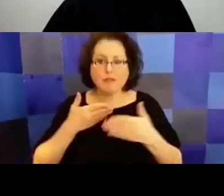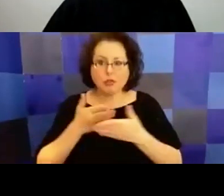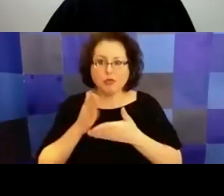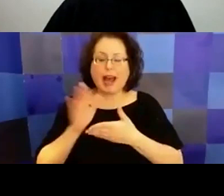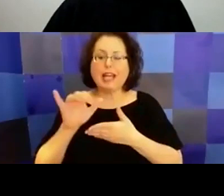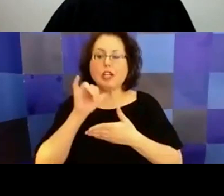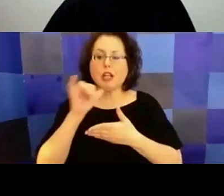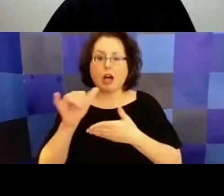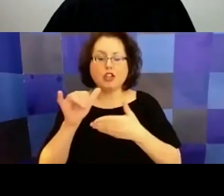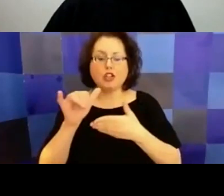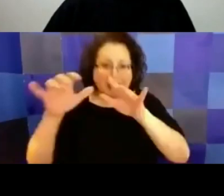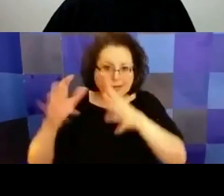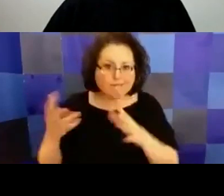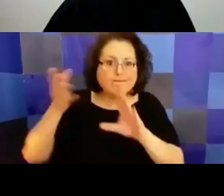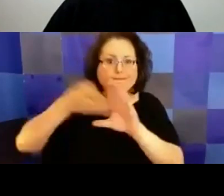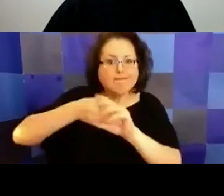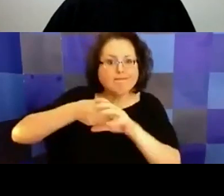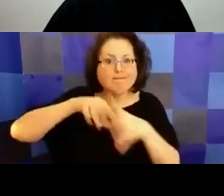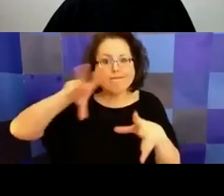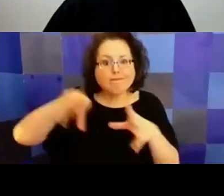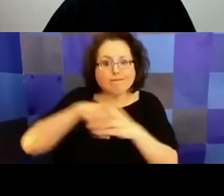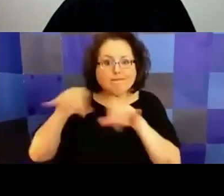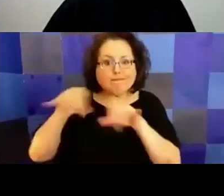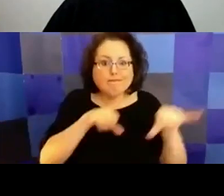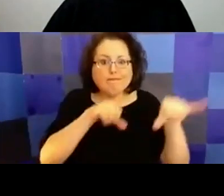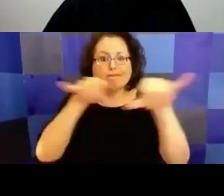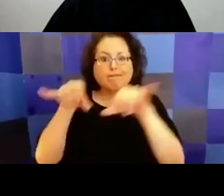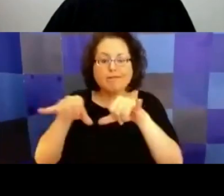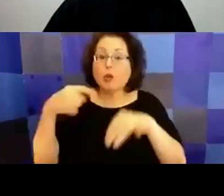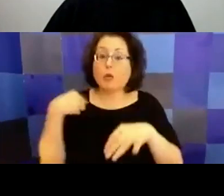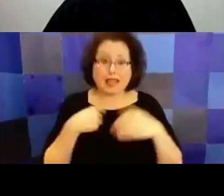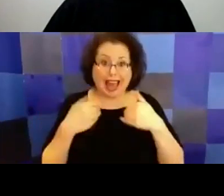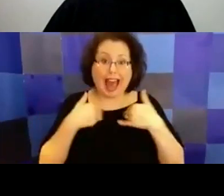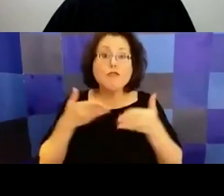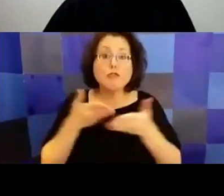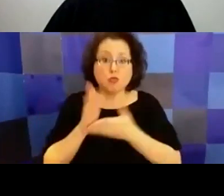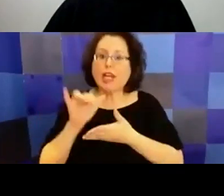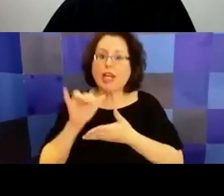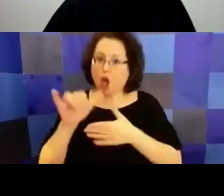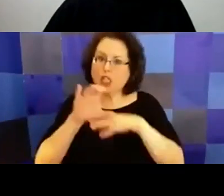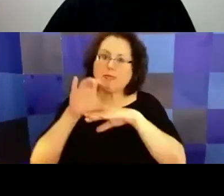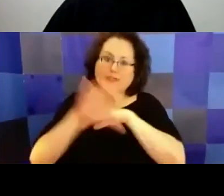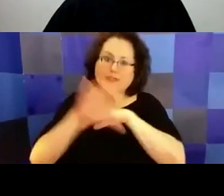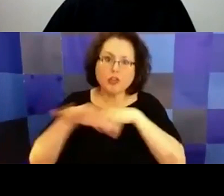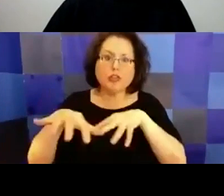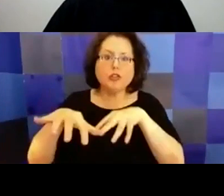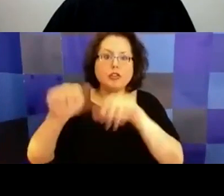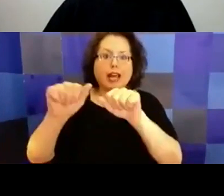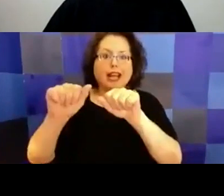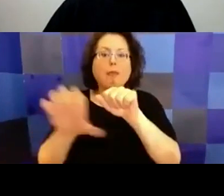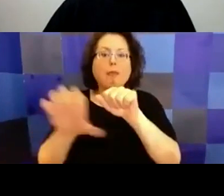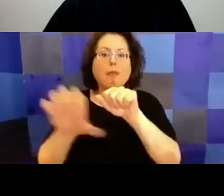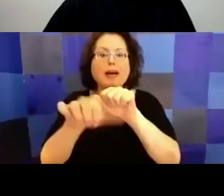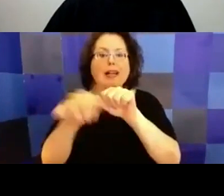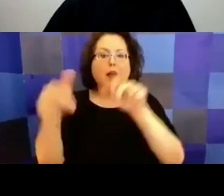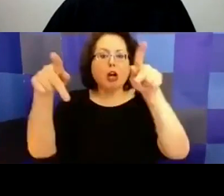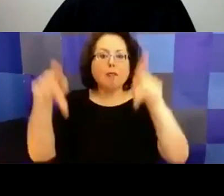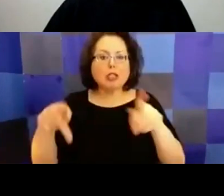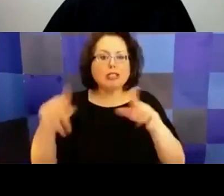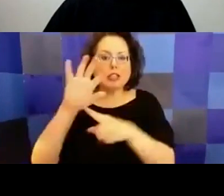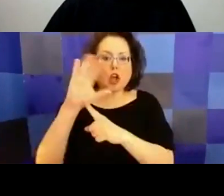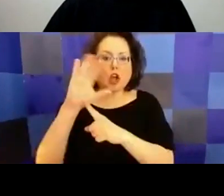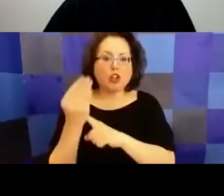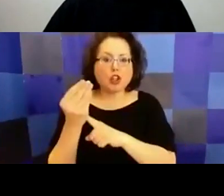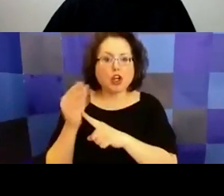assimilated, meaning we have the right not to be forced to take up someone else's culture and their way of